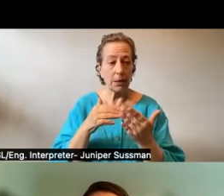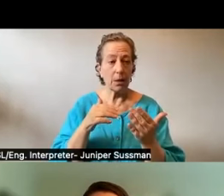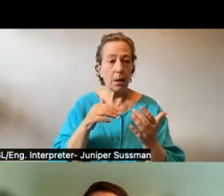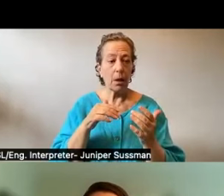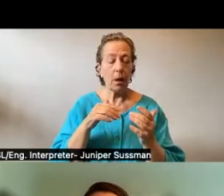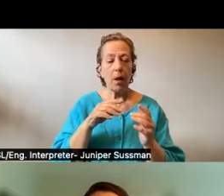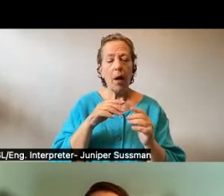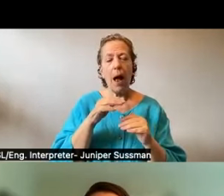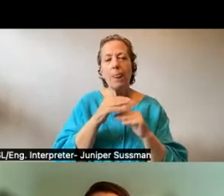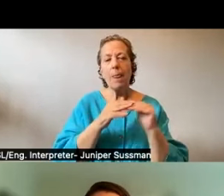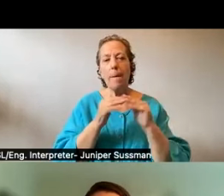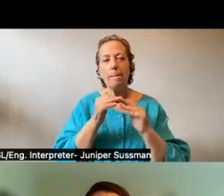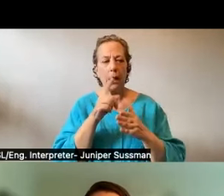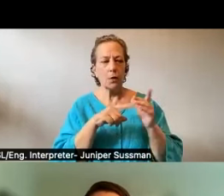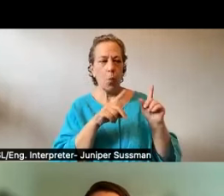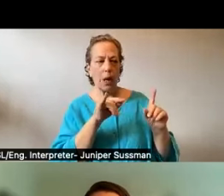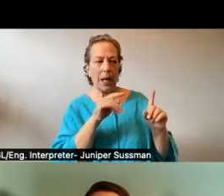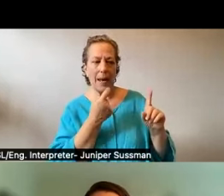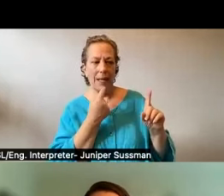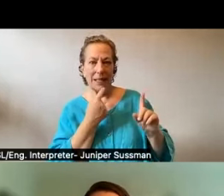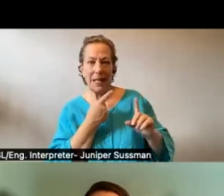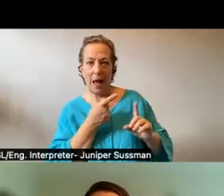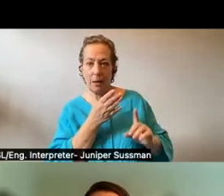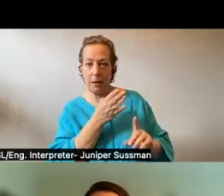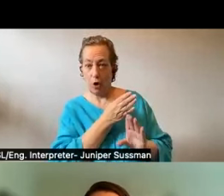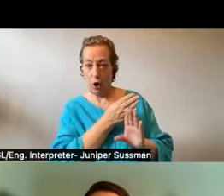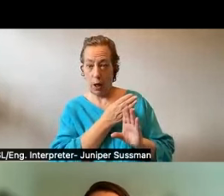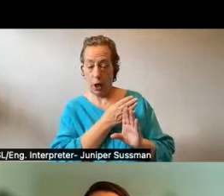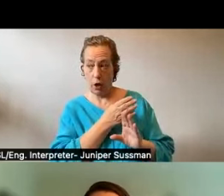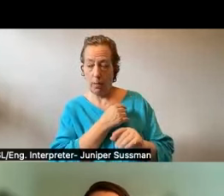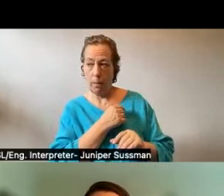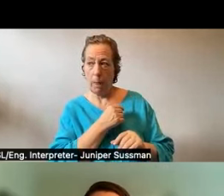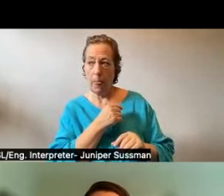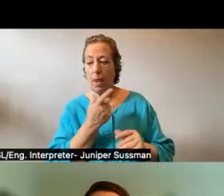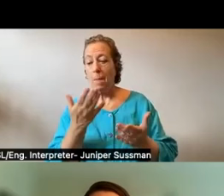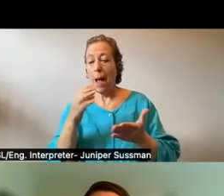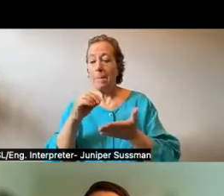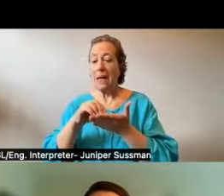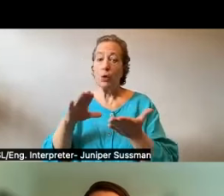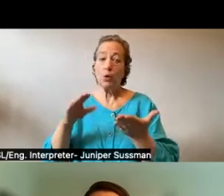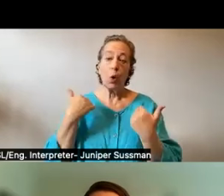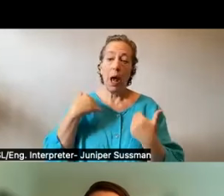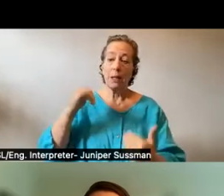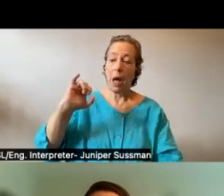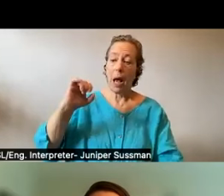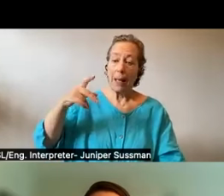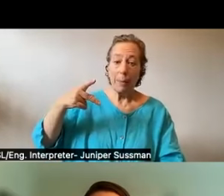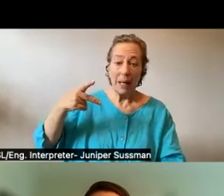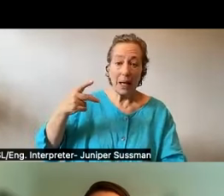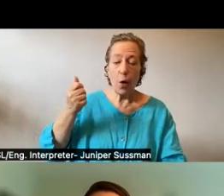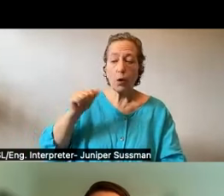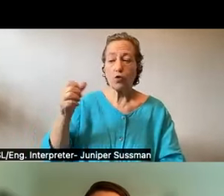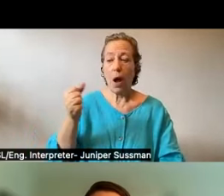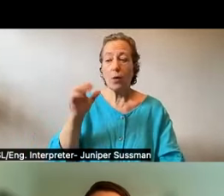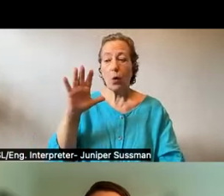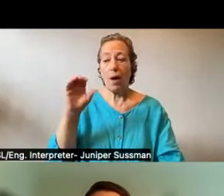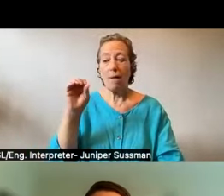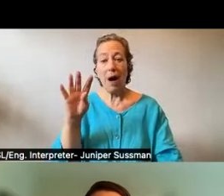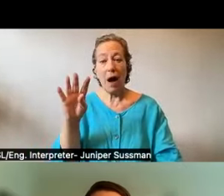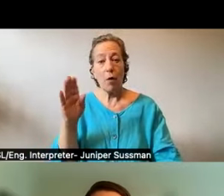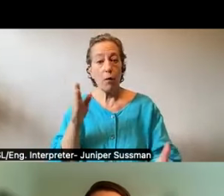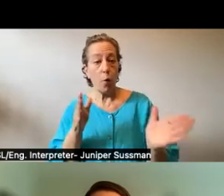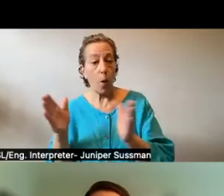what Katie was saying at the beginning, where a student who has an IEP or who's trying to get a 504 plan at school, so who